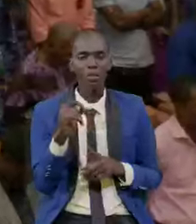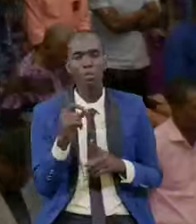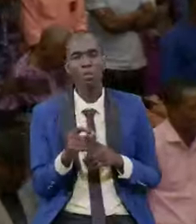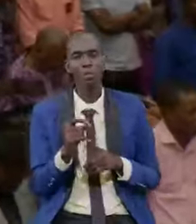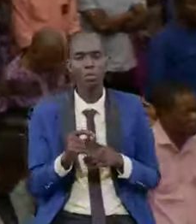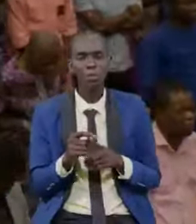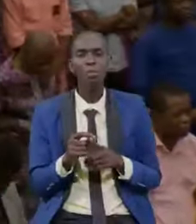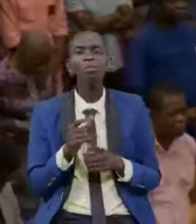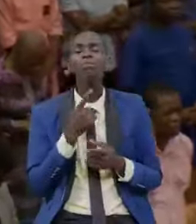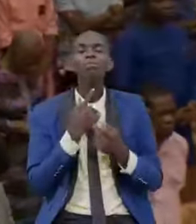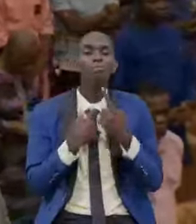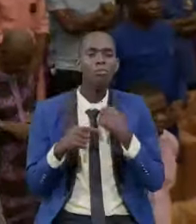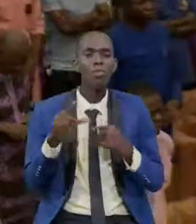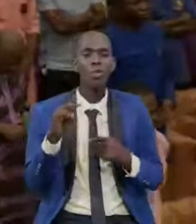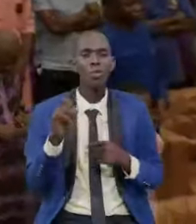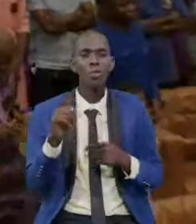lustful,